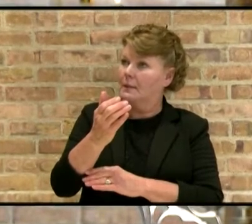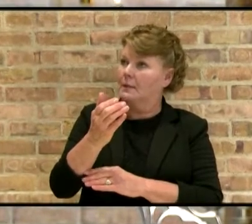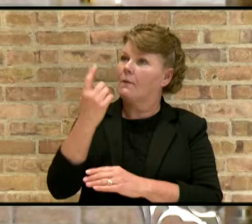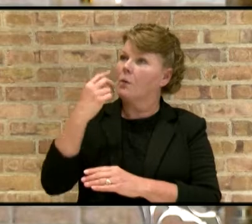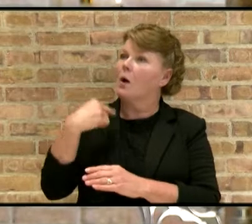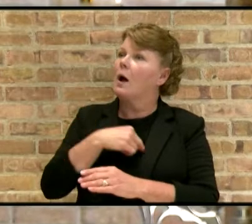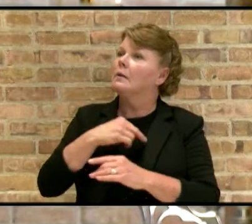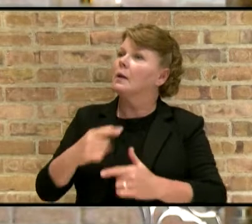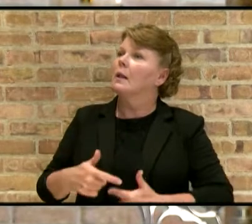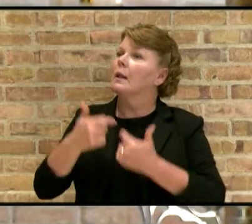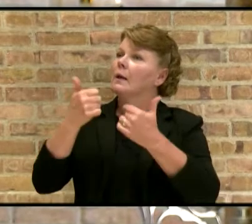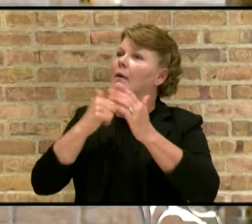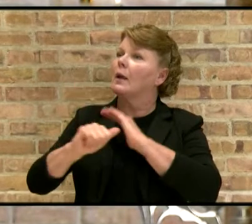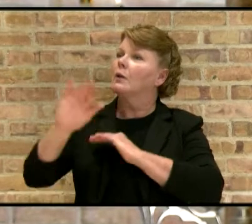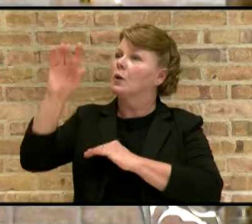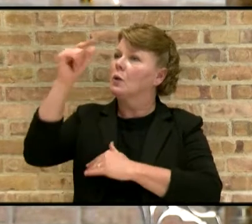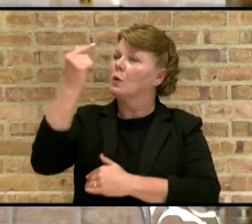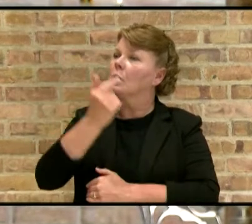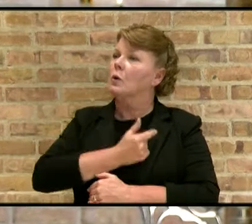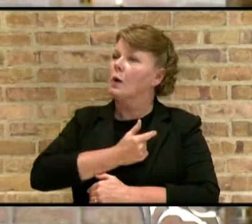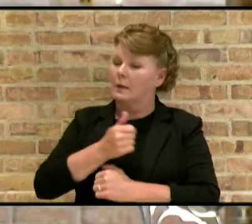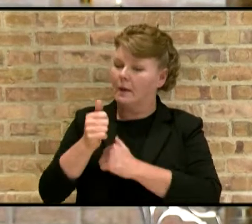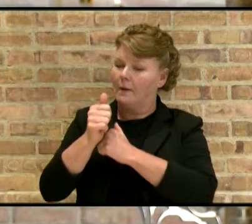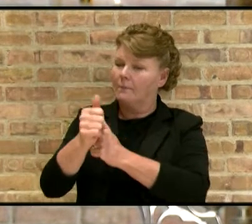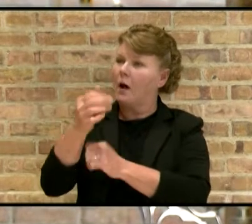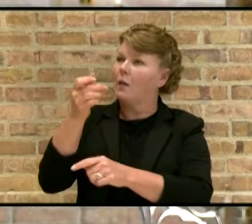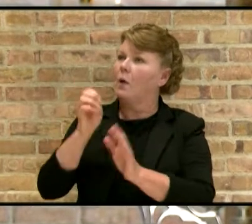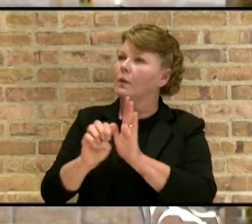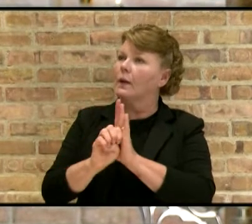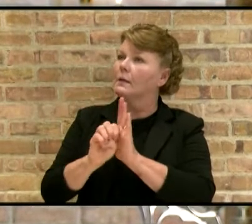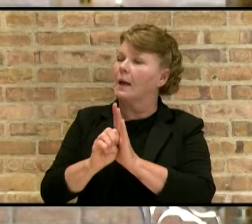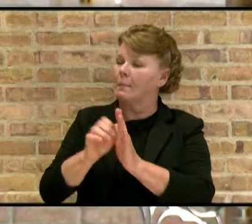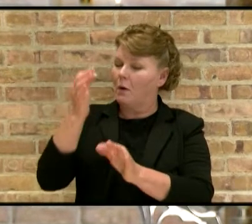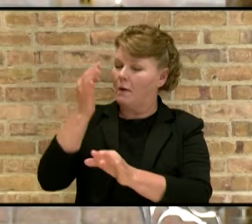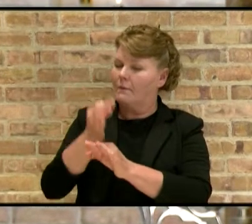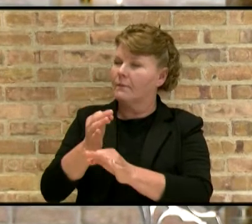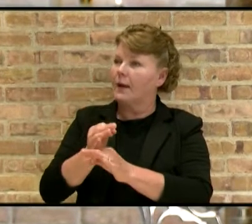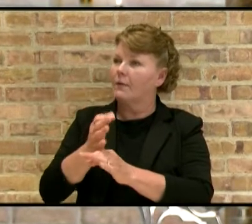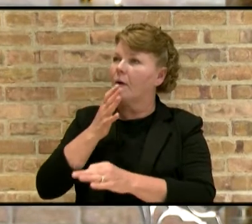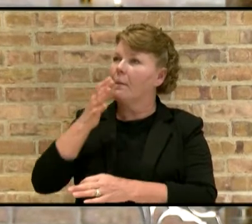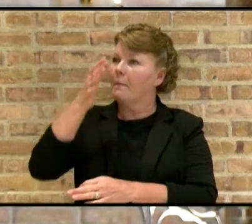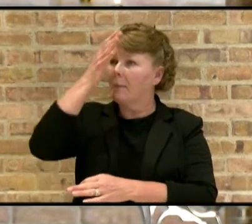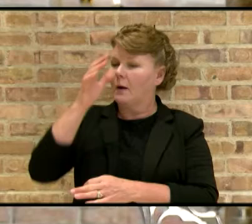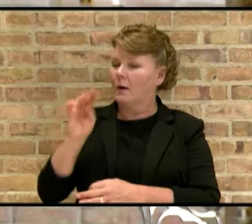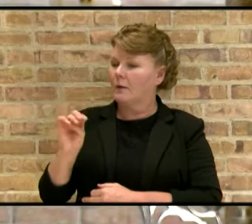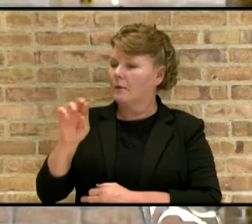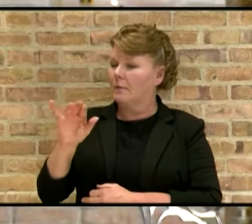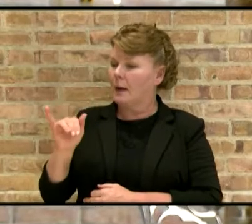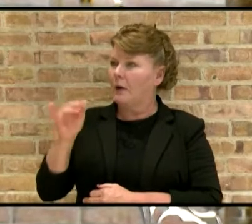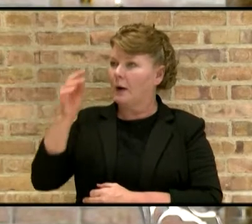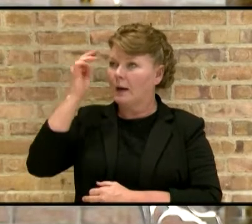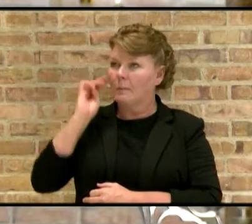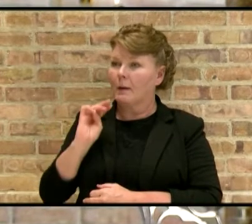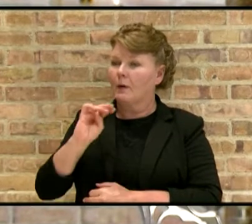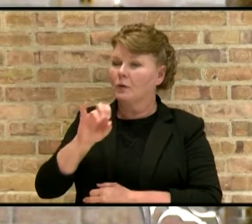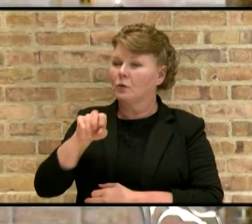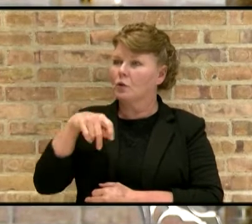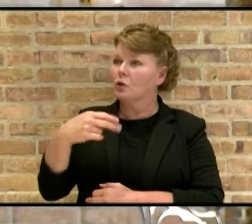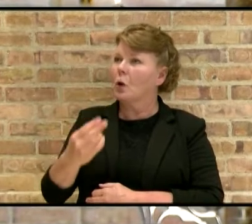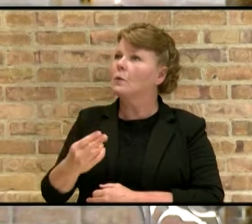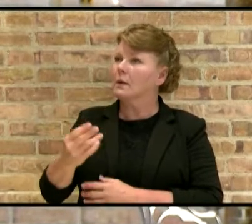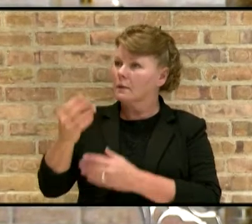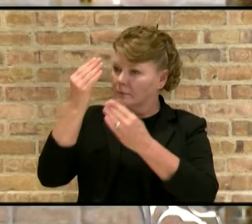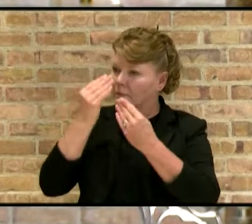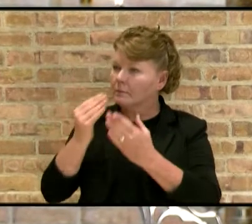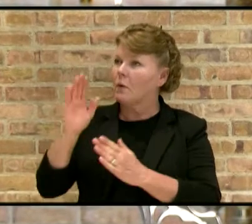your grace and follow the example of the faithful parenthood of Mary and Joseph by heeding your counsel and obeying